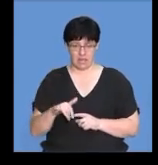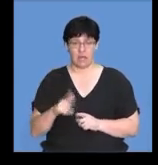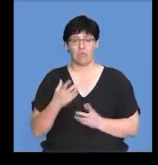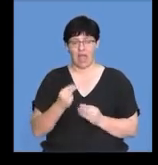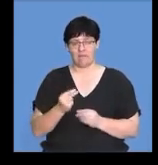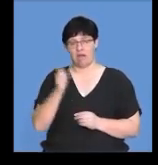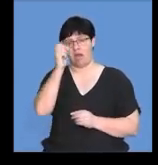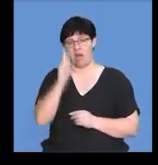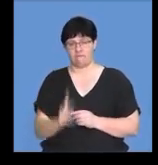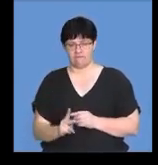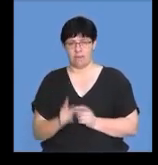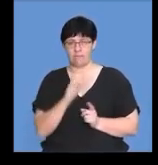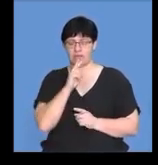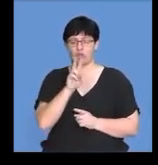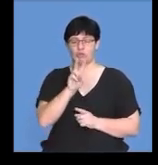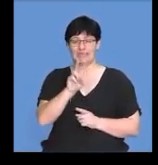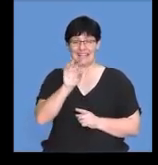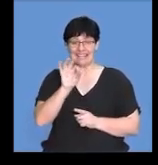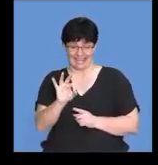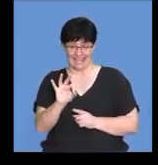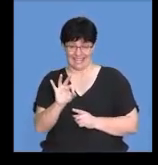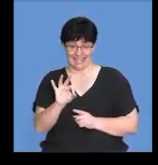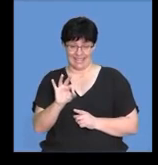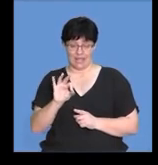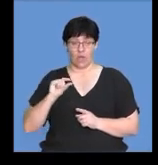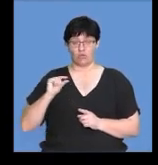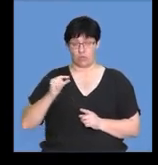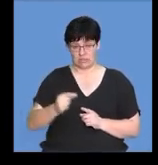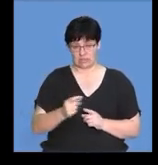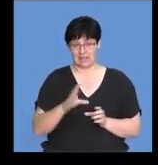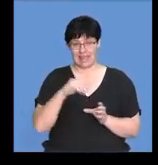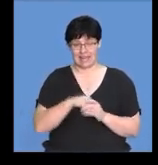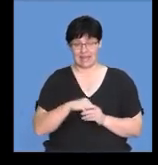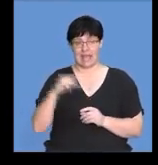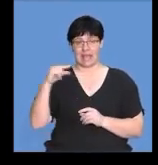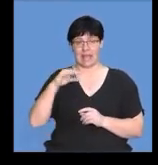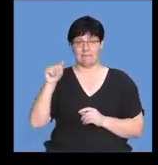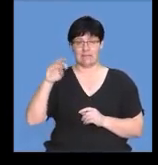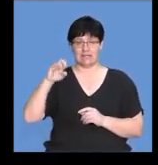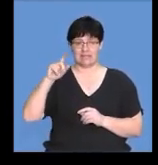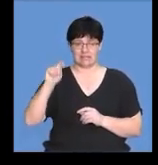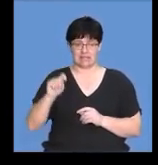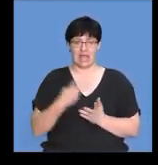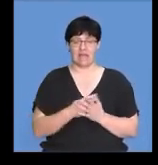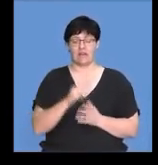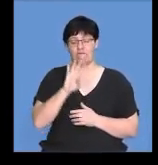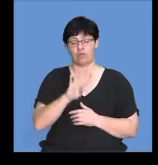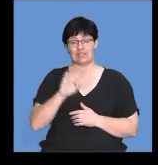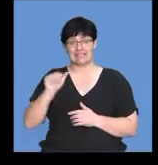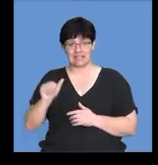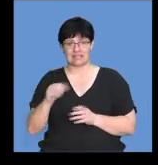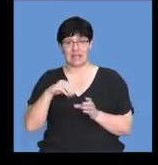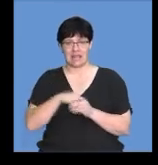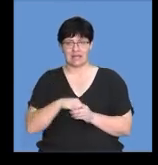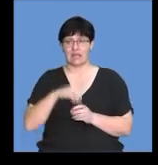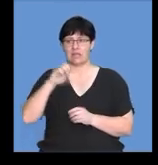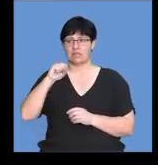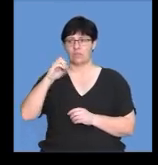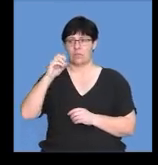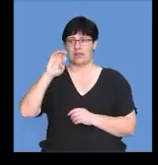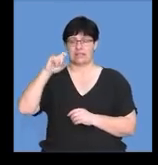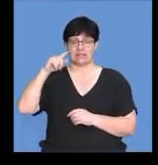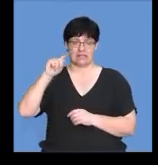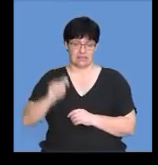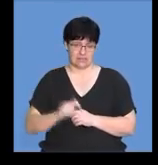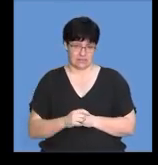half that, so it would have 23 chromosomes. So 23 in a gamete and 46 in a somatic cell.